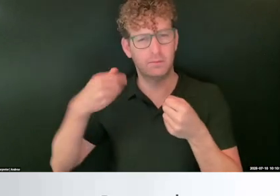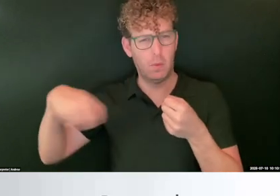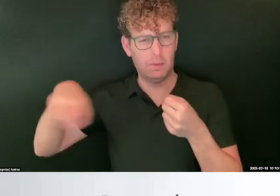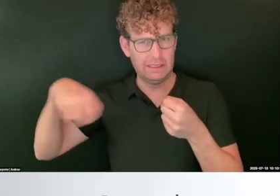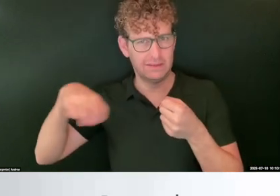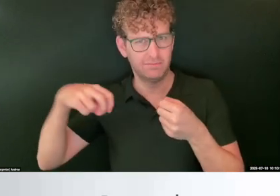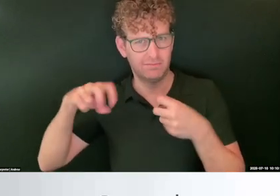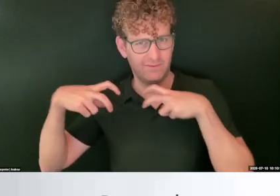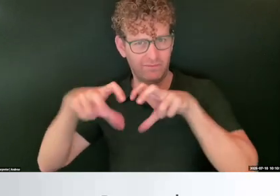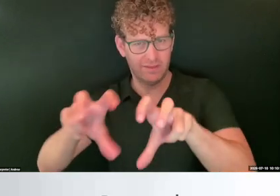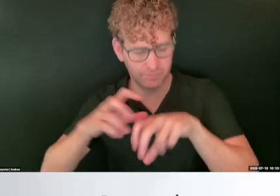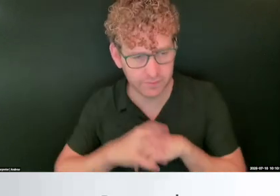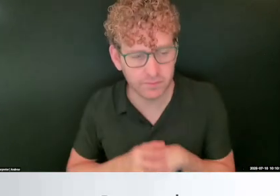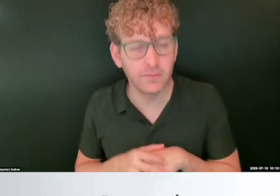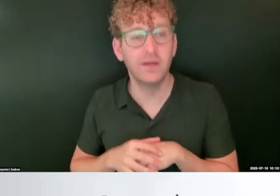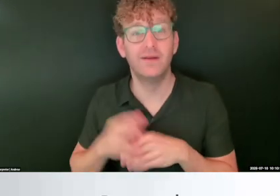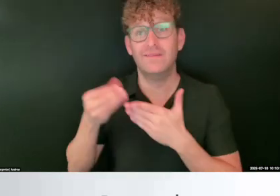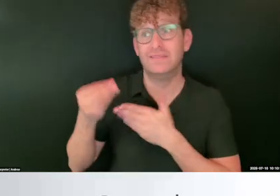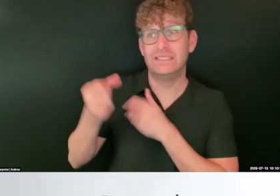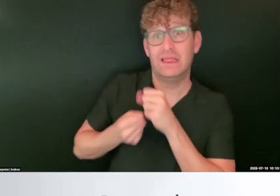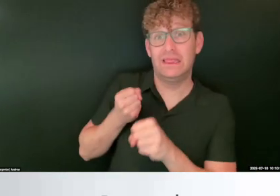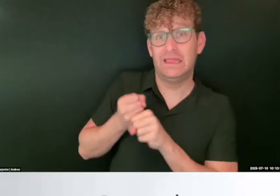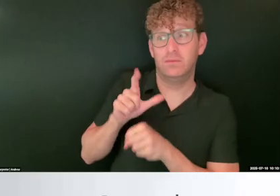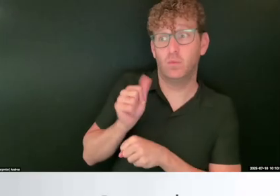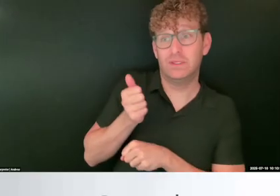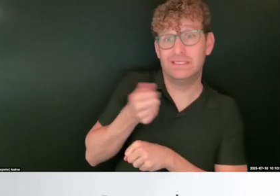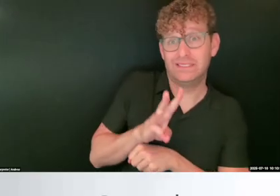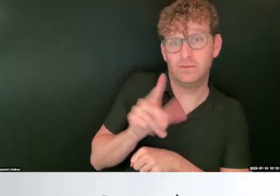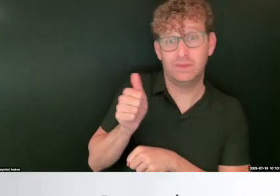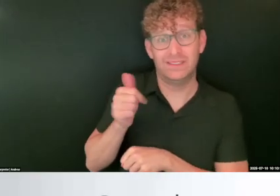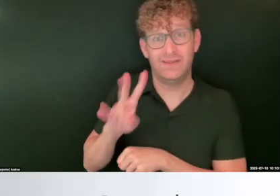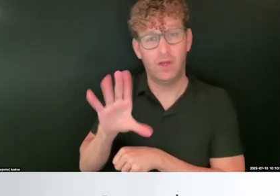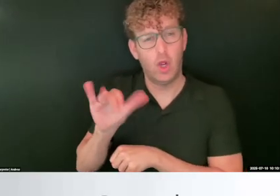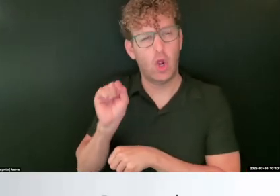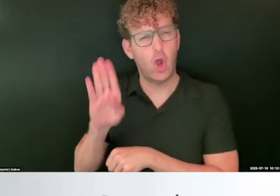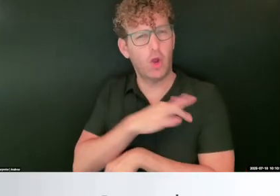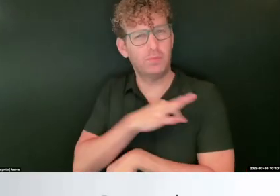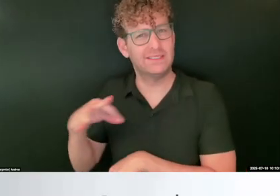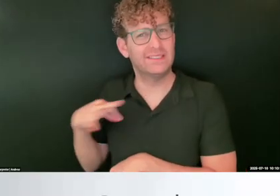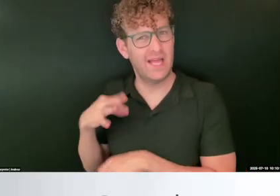2016-2017, CARB staff have updated funding need forecasts annually